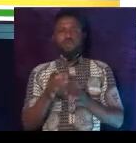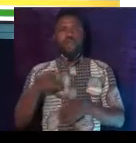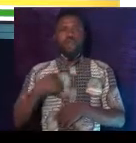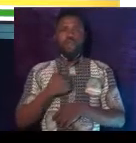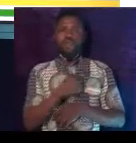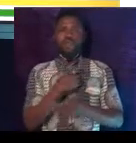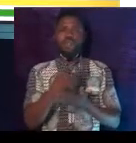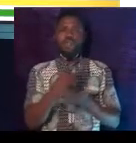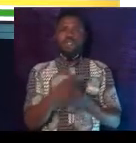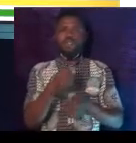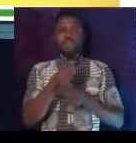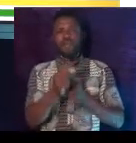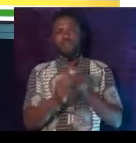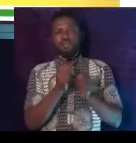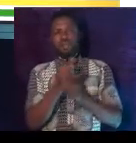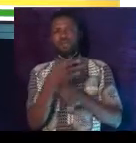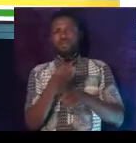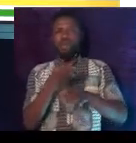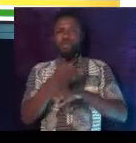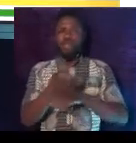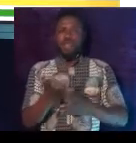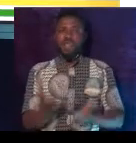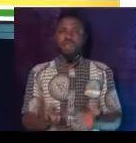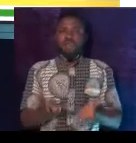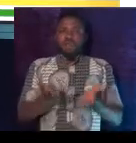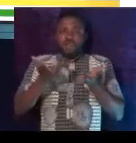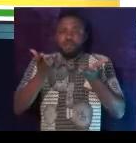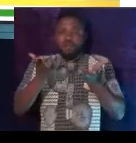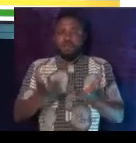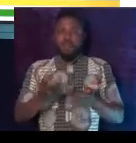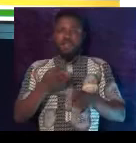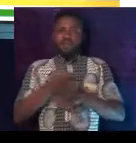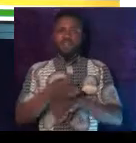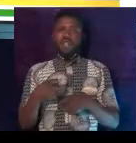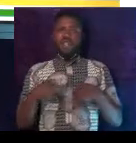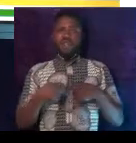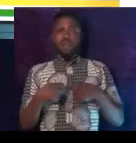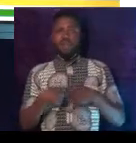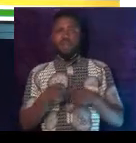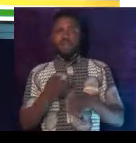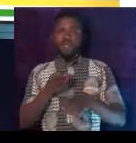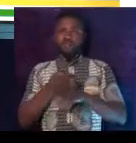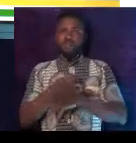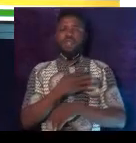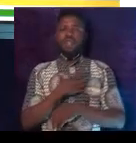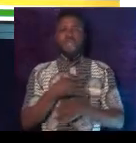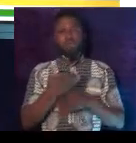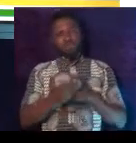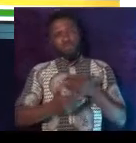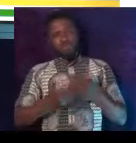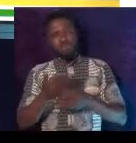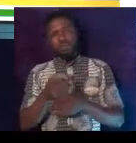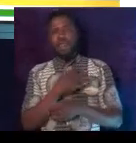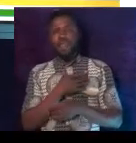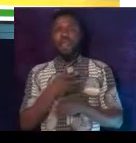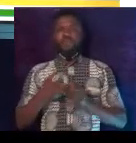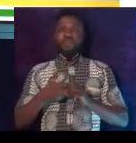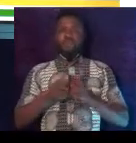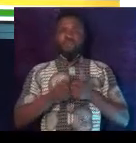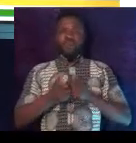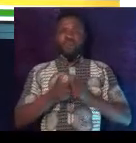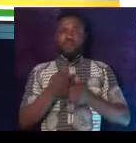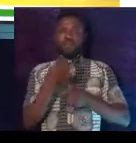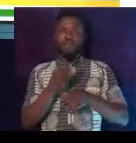We discussed about types of forces, gravitational force, electric force, and so on,